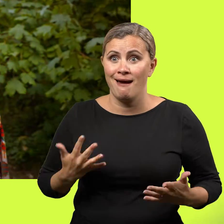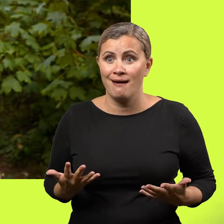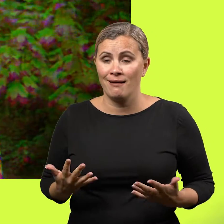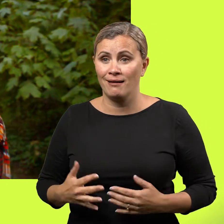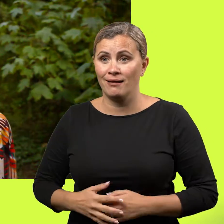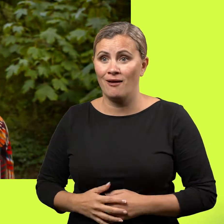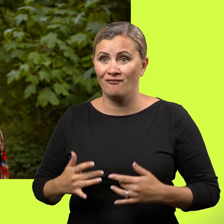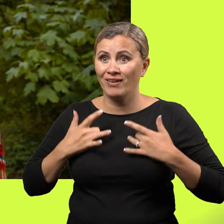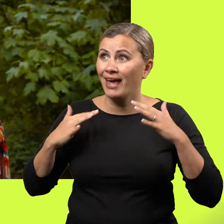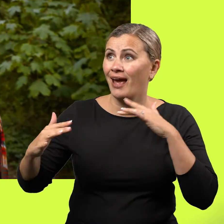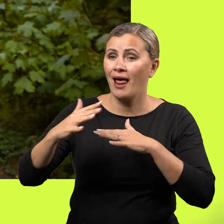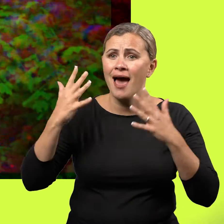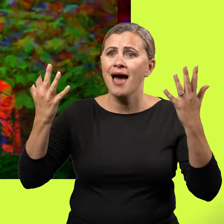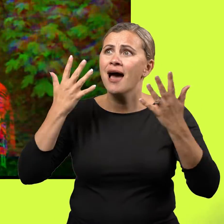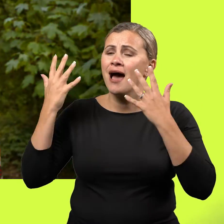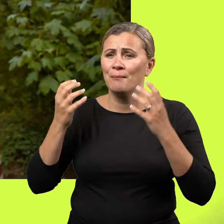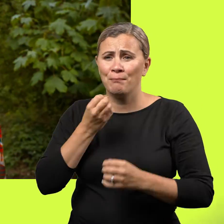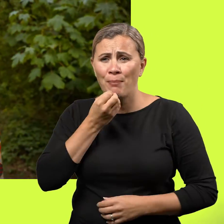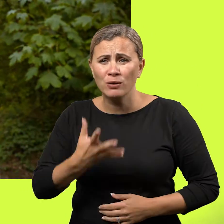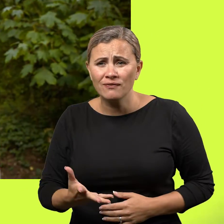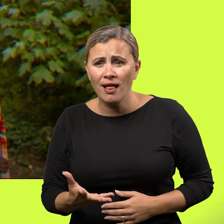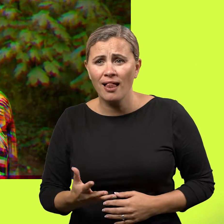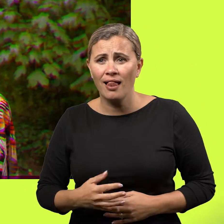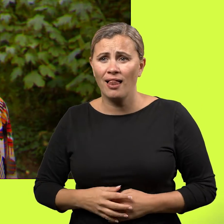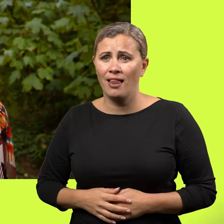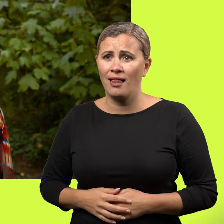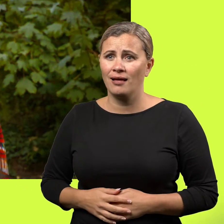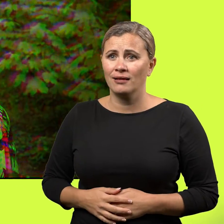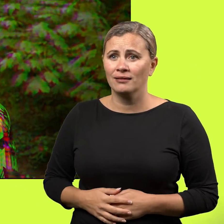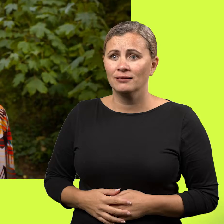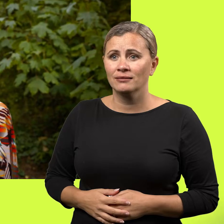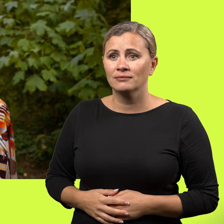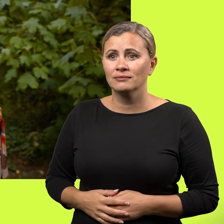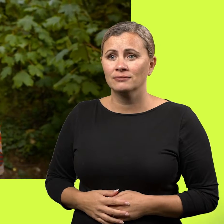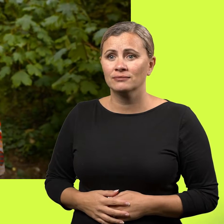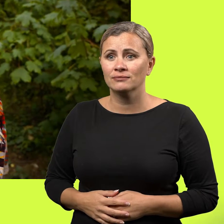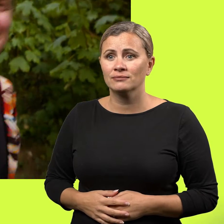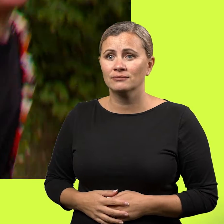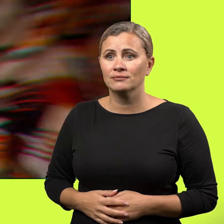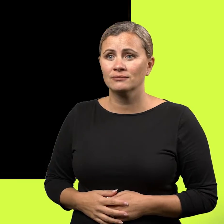I can feel it in the air, and it's beautiful.